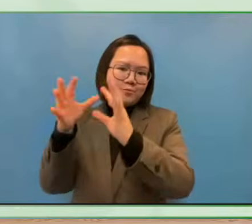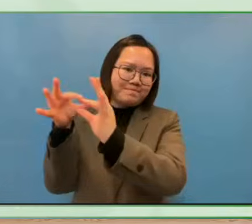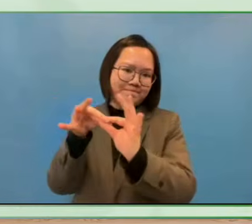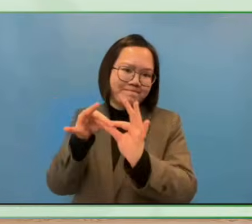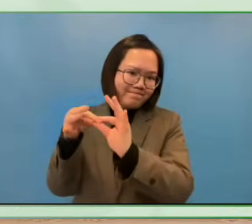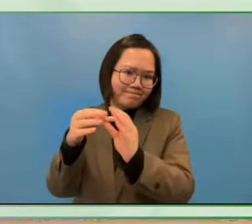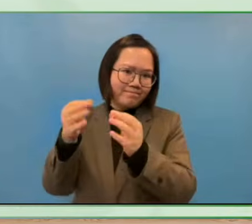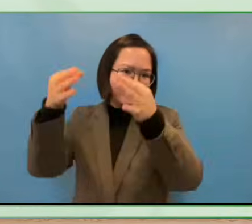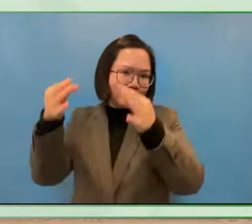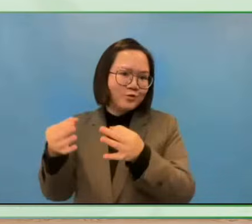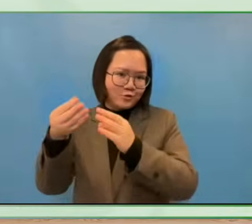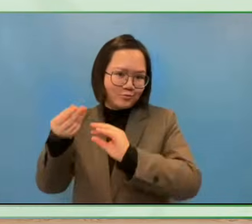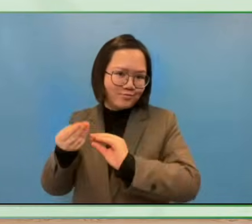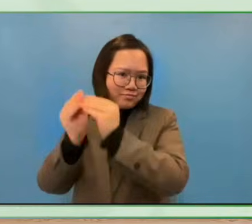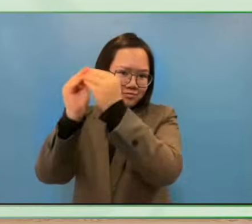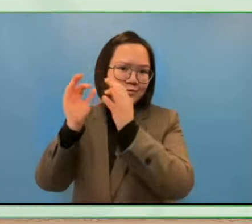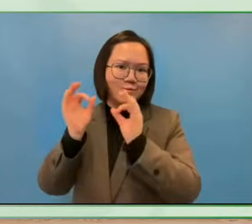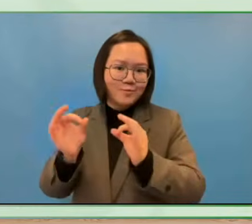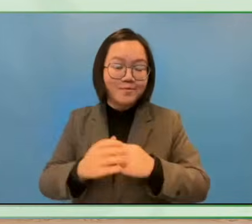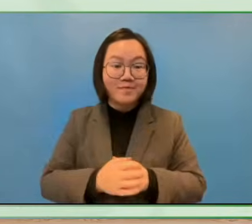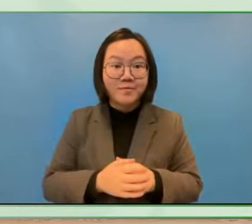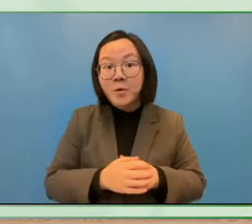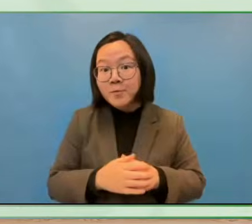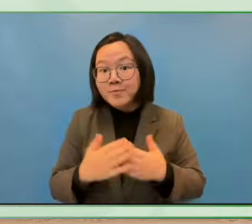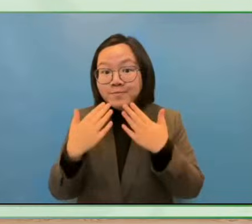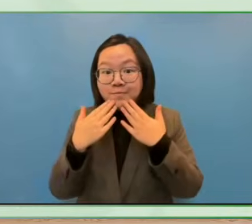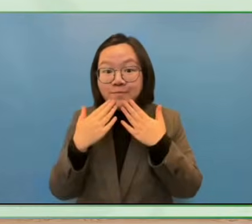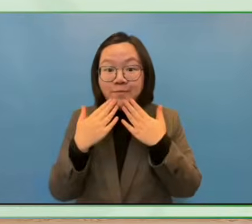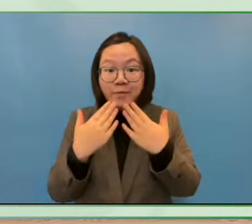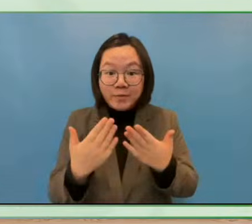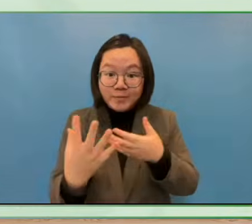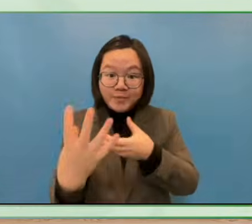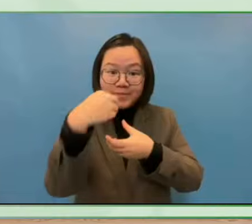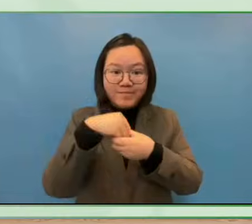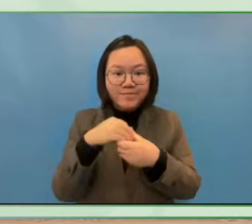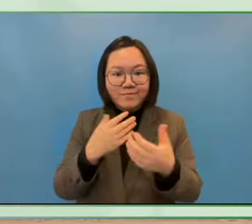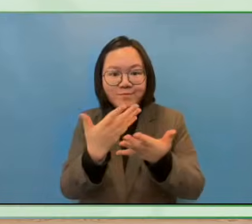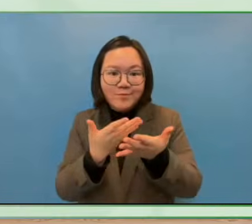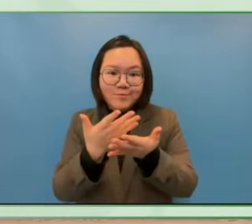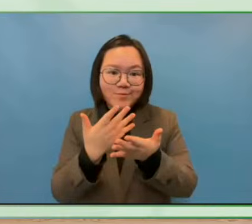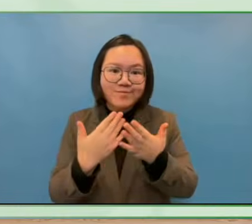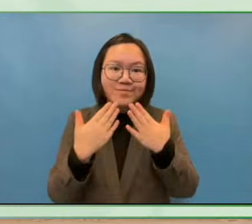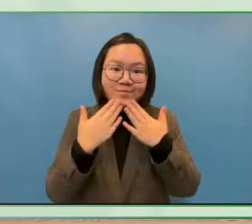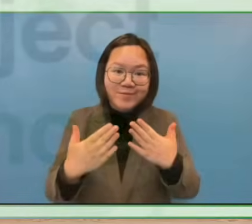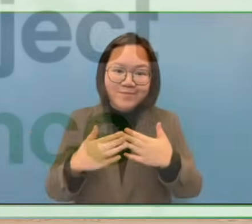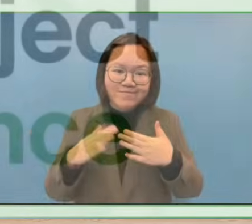with this, I'm closing this fireside chat. Thank you. Thank you.